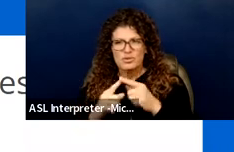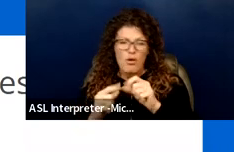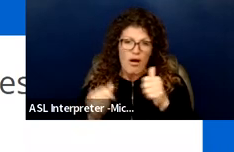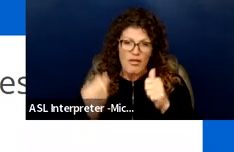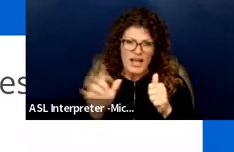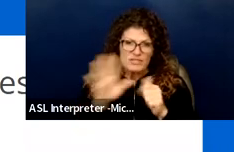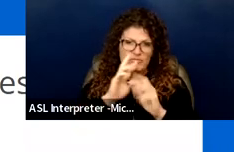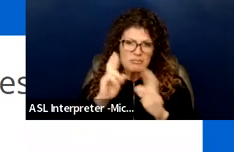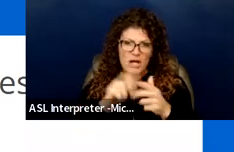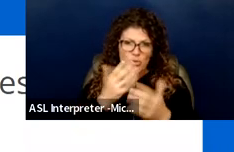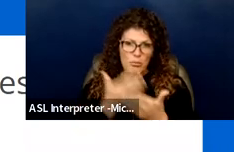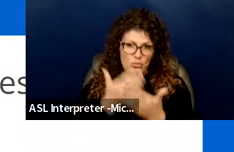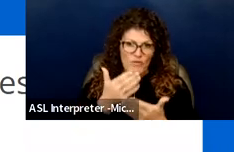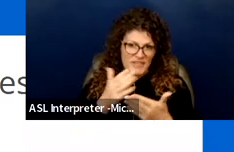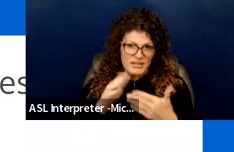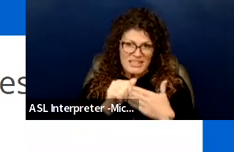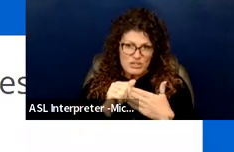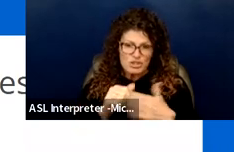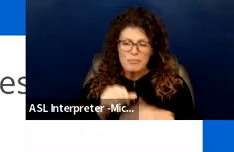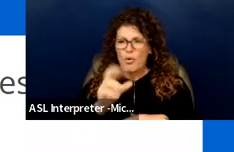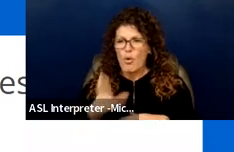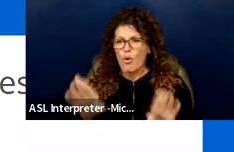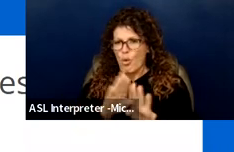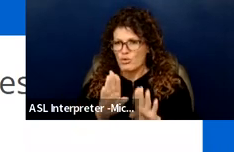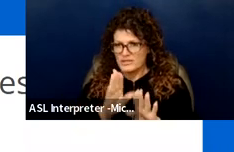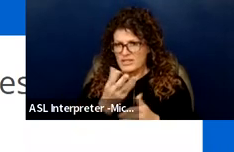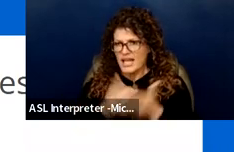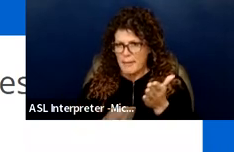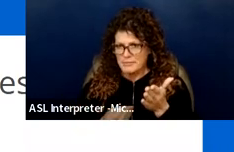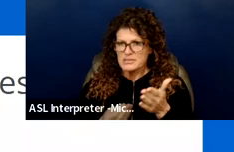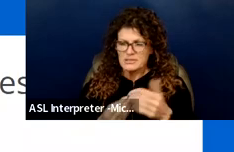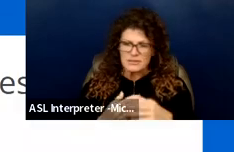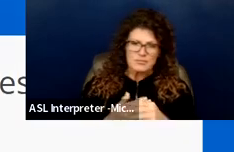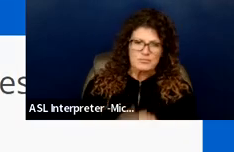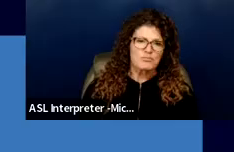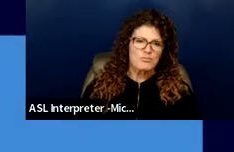a proven track record or experience closing opportunity gaps.